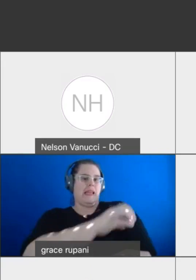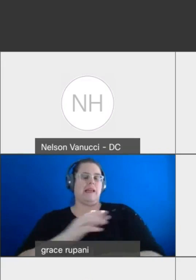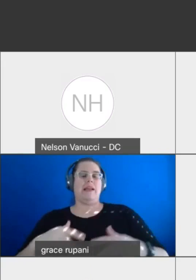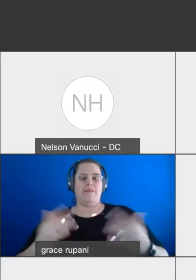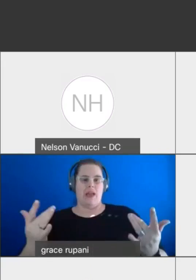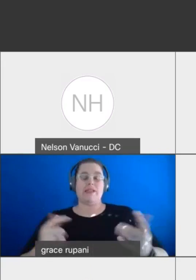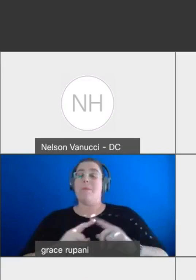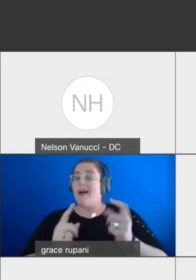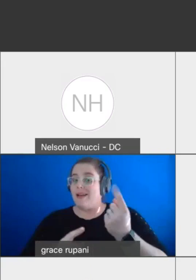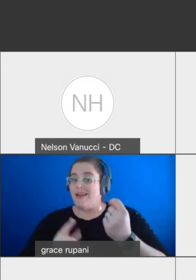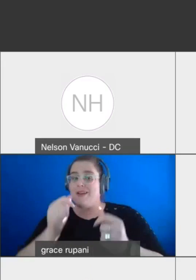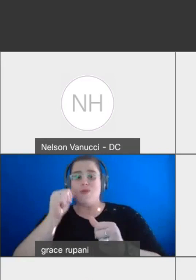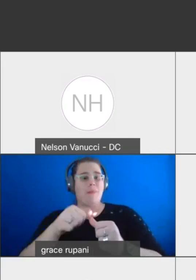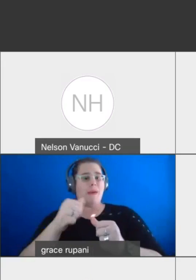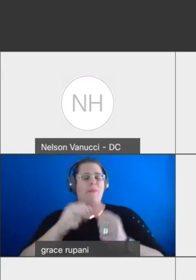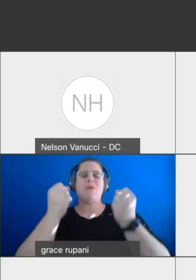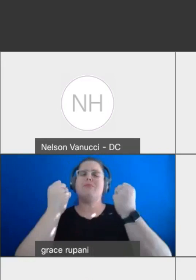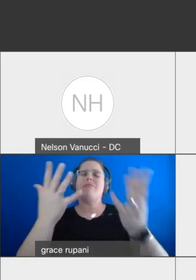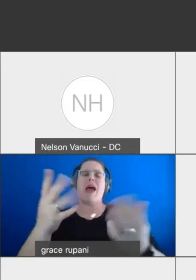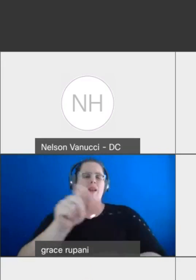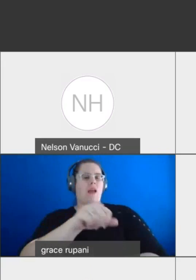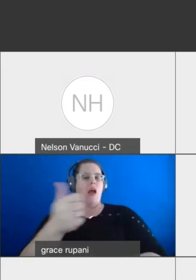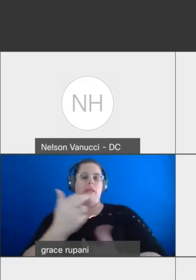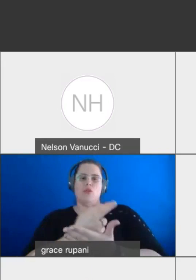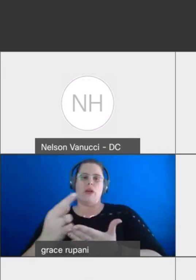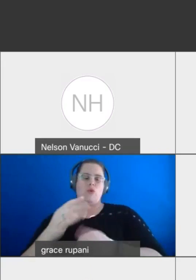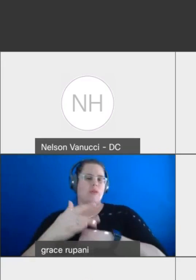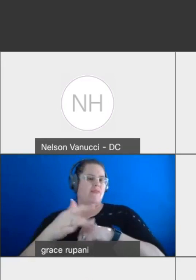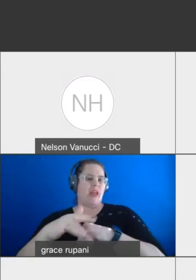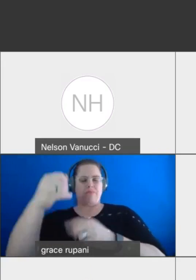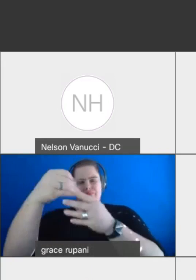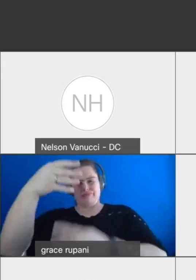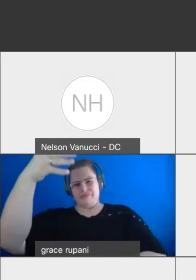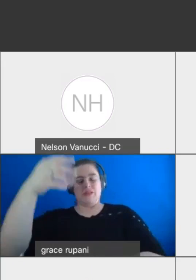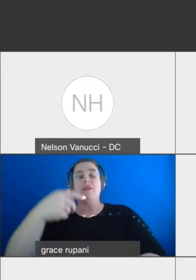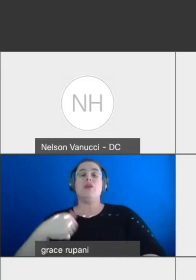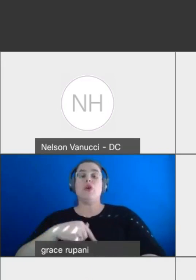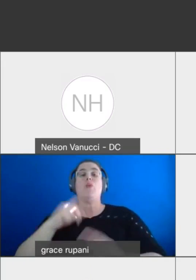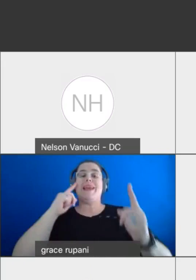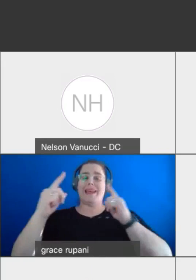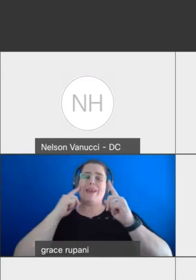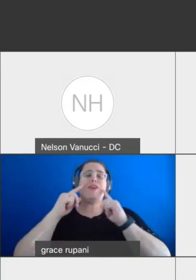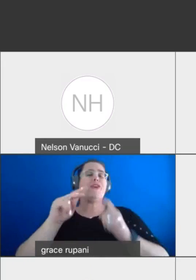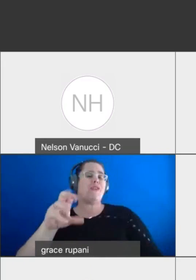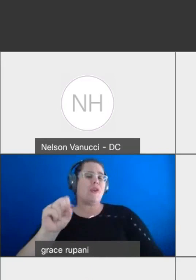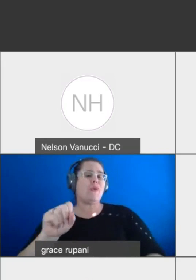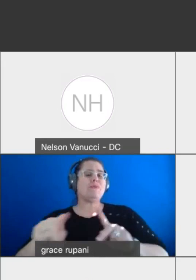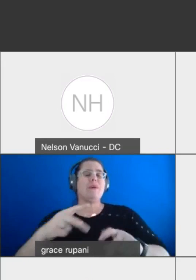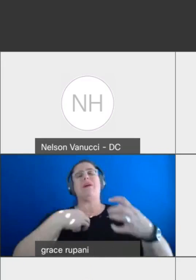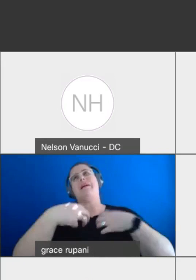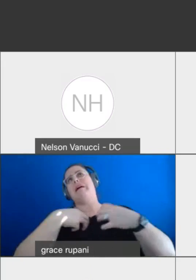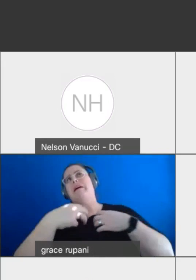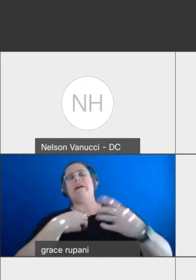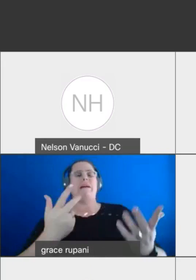other resources, and while what we hear mostly is about the frustration people have with navigating